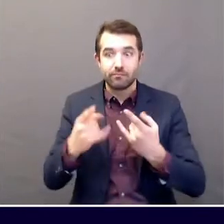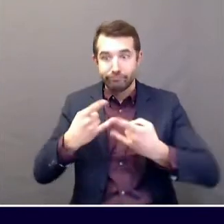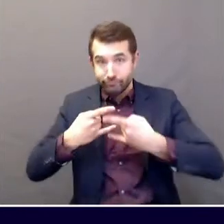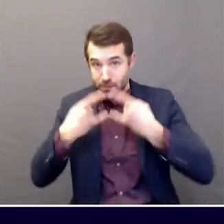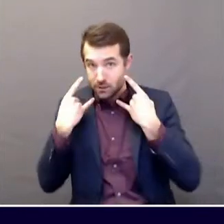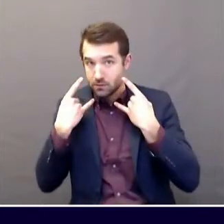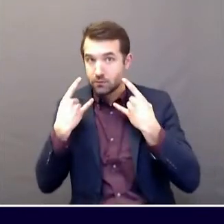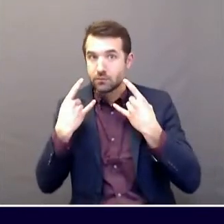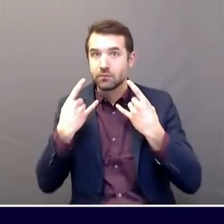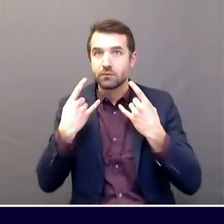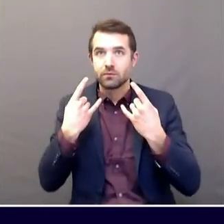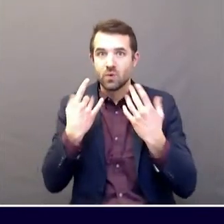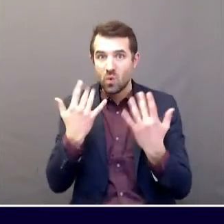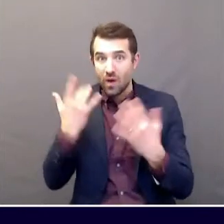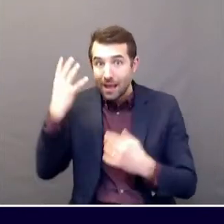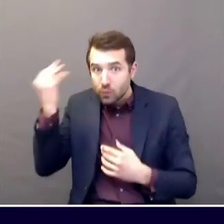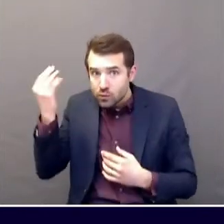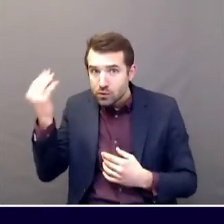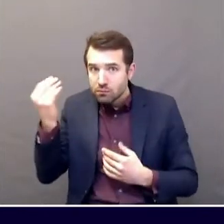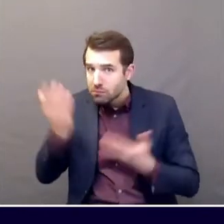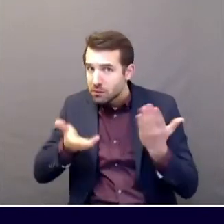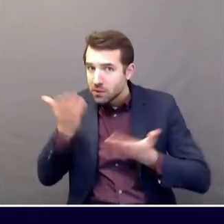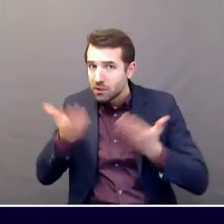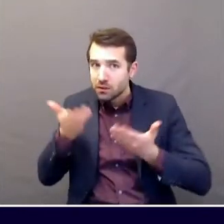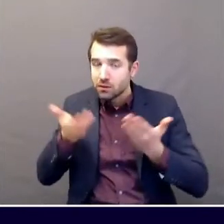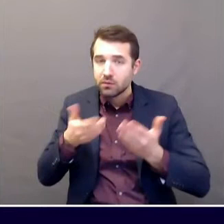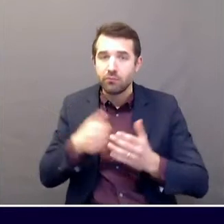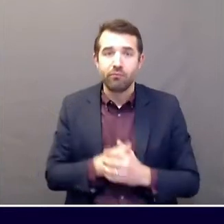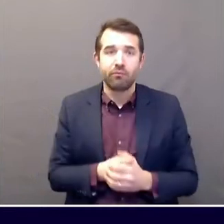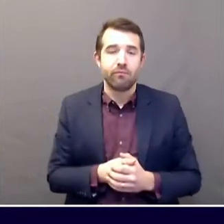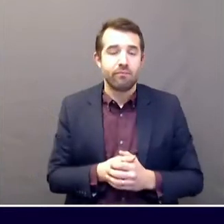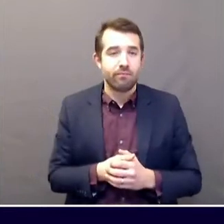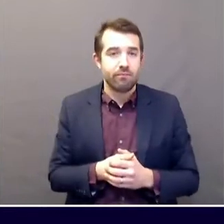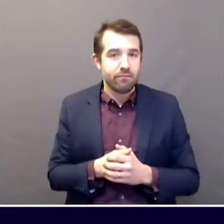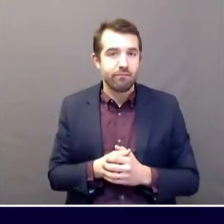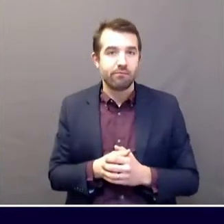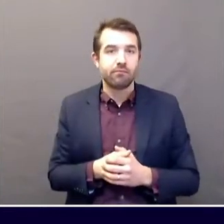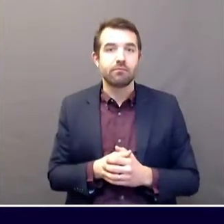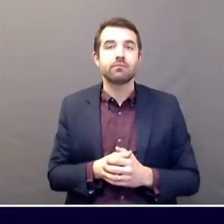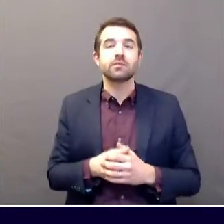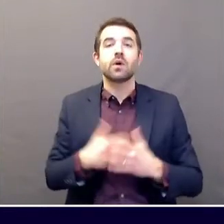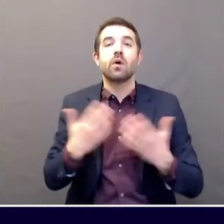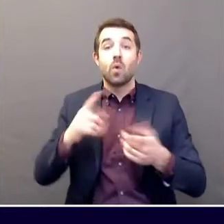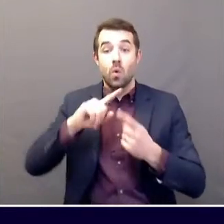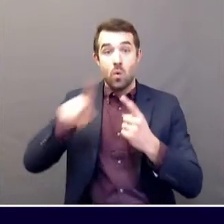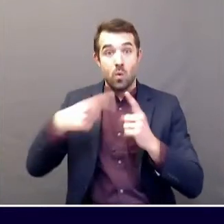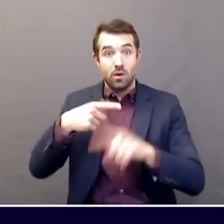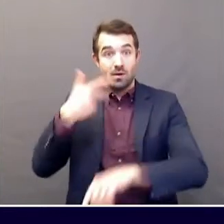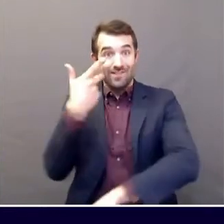then the aftermath of the vaccine, should they take time off from work, etc.?